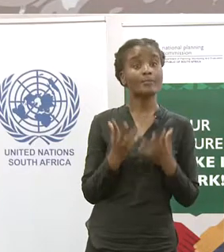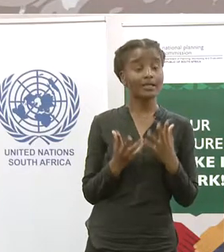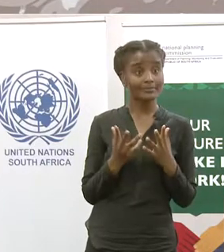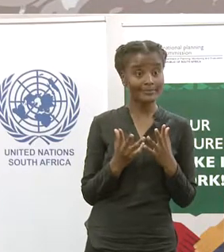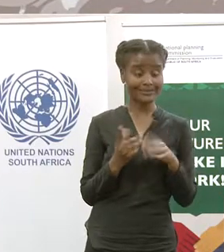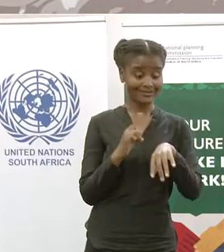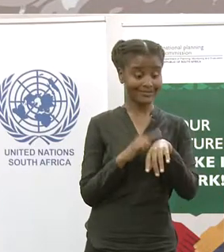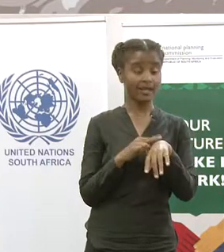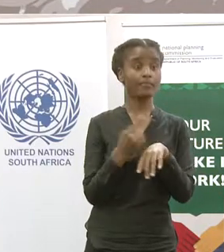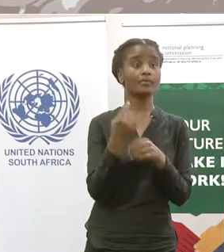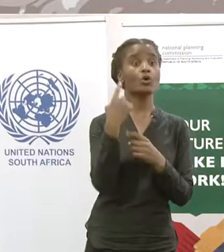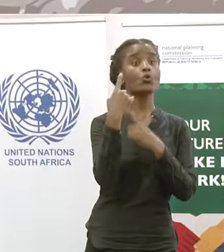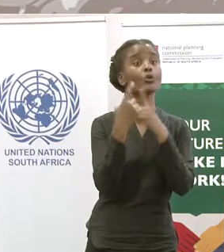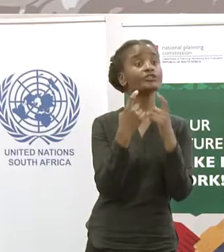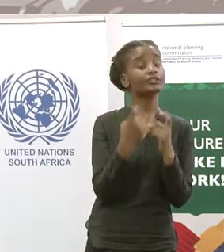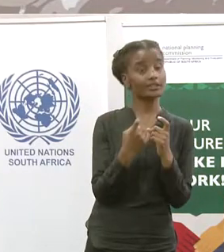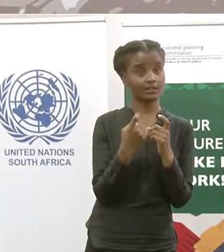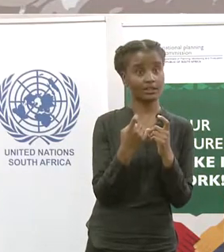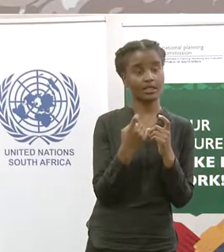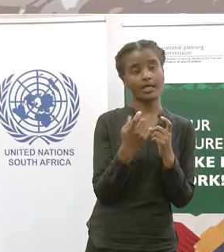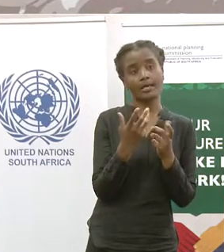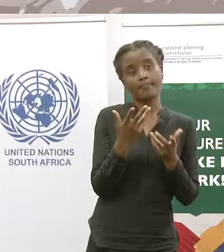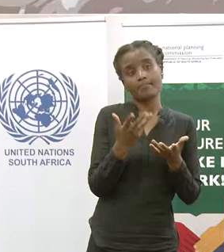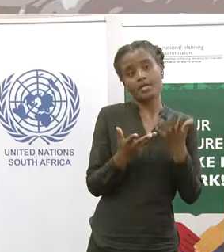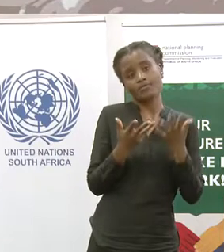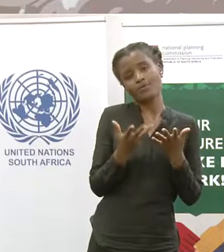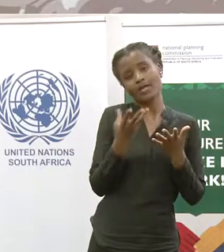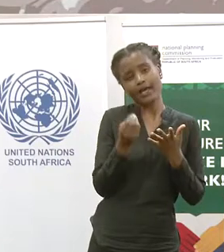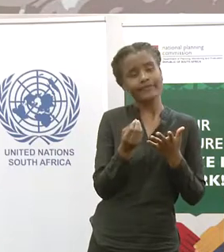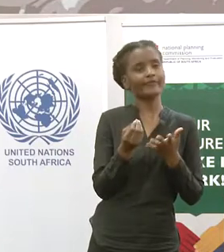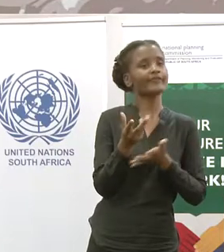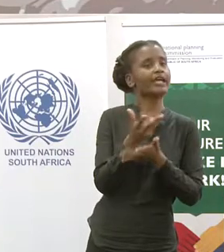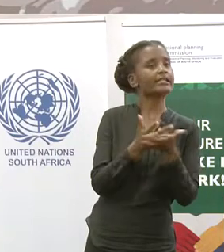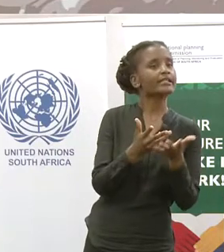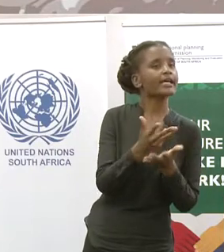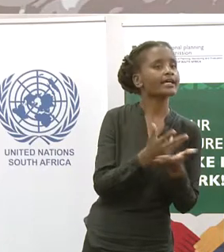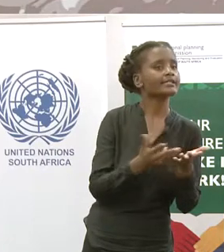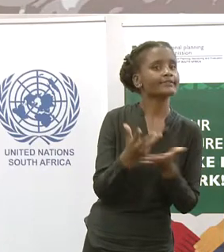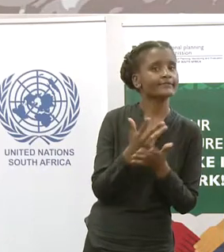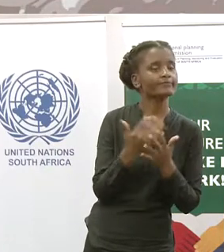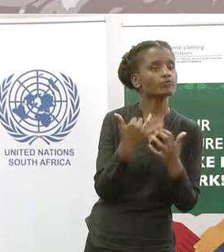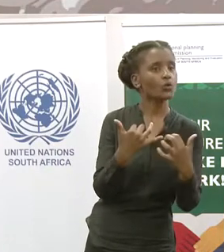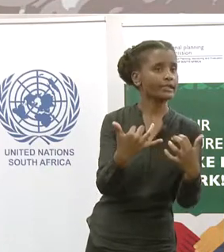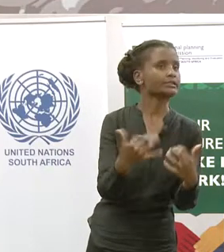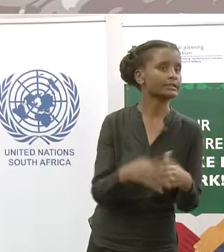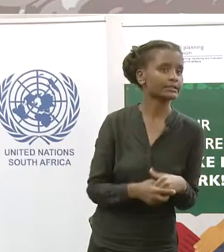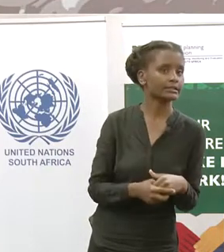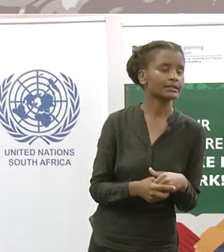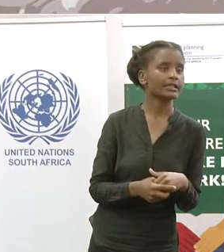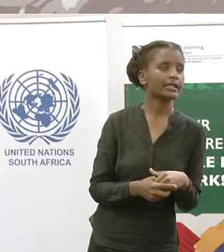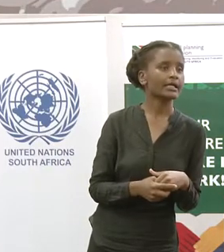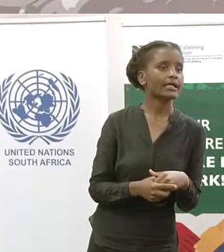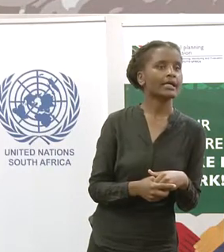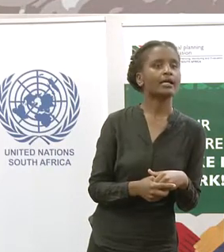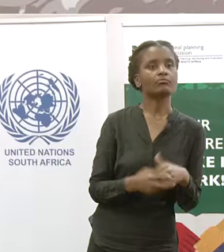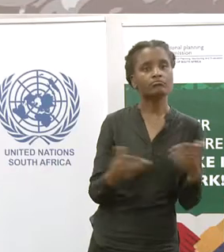stage of the program, we would at least have an interactive session where we will be guided by